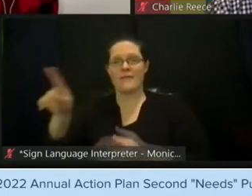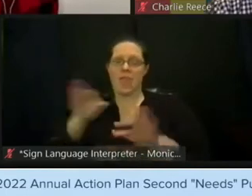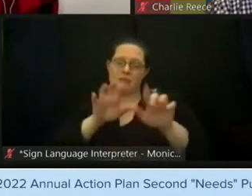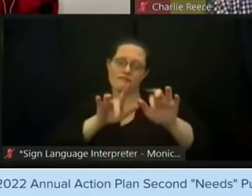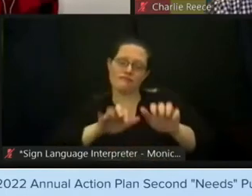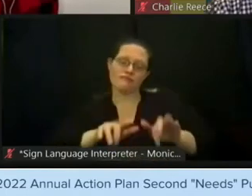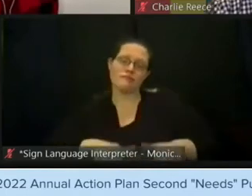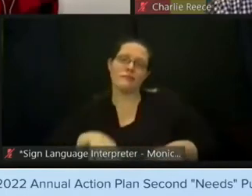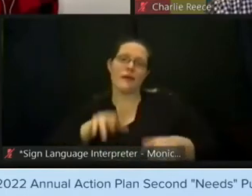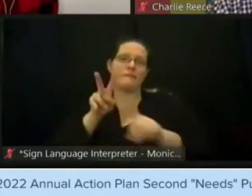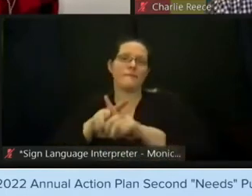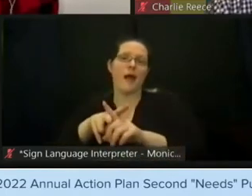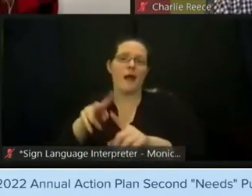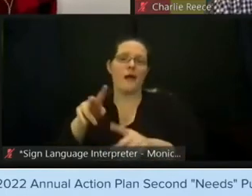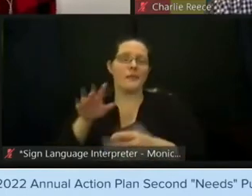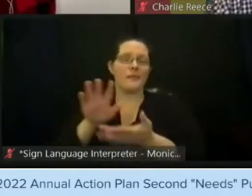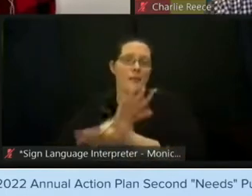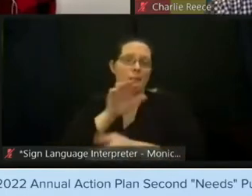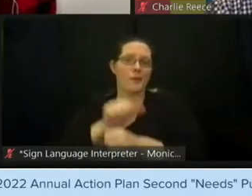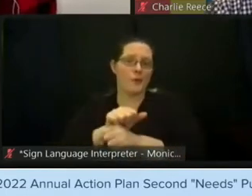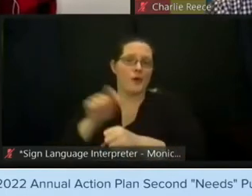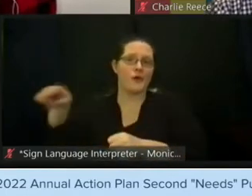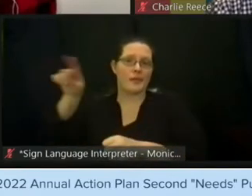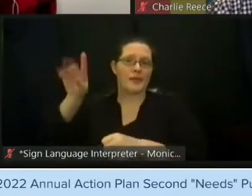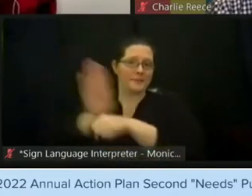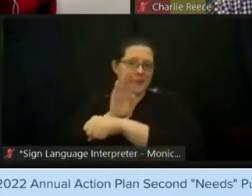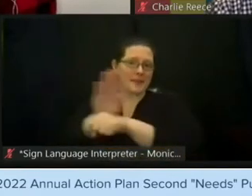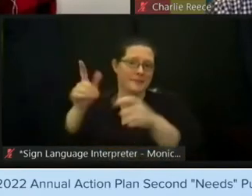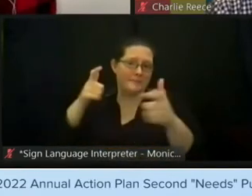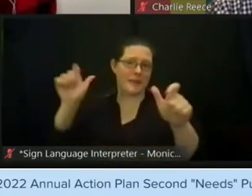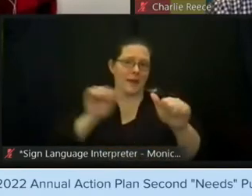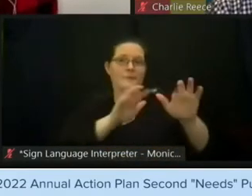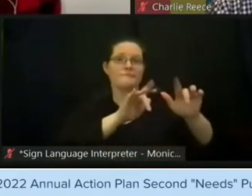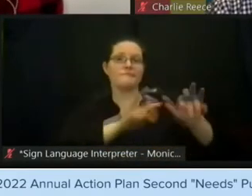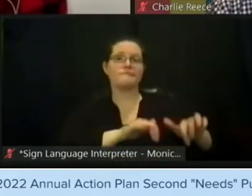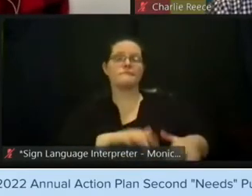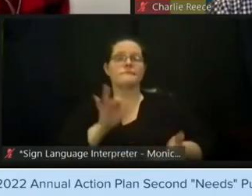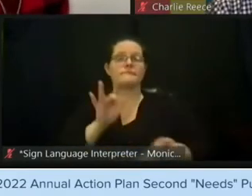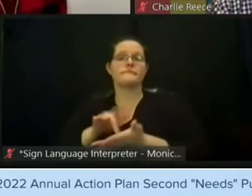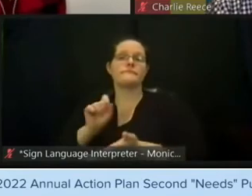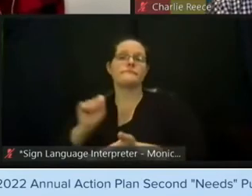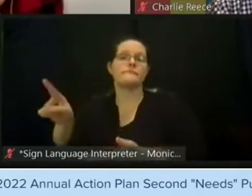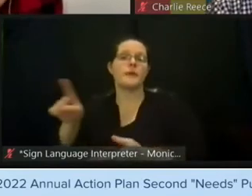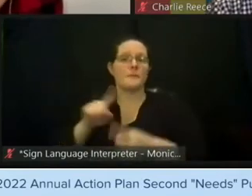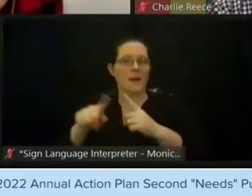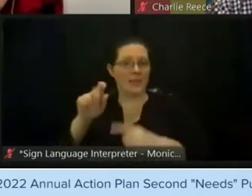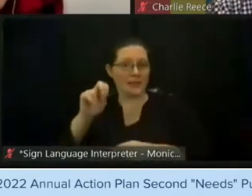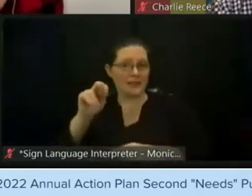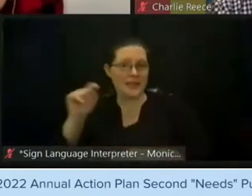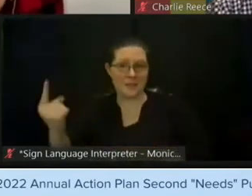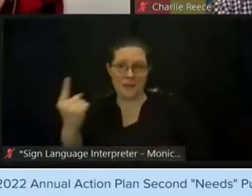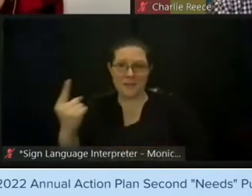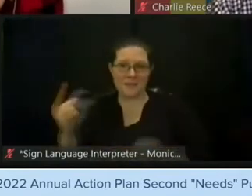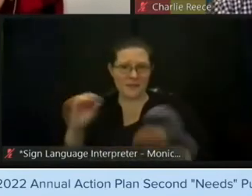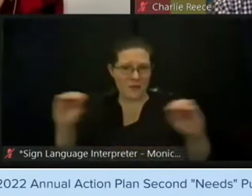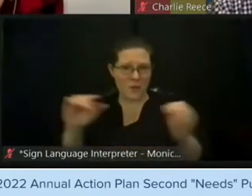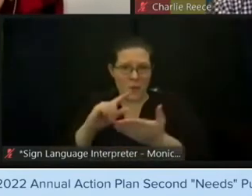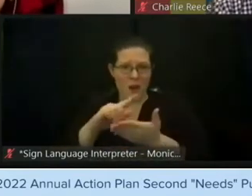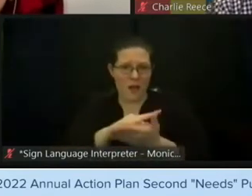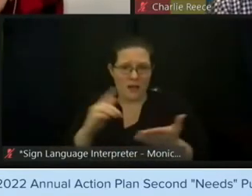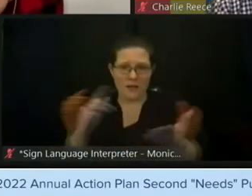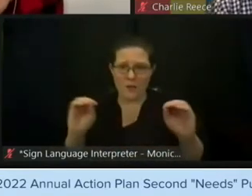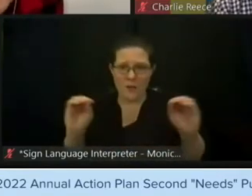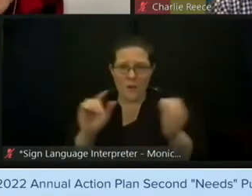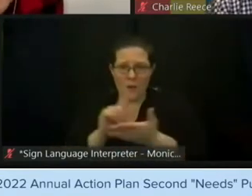filings for landlords, especially these corporate landlords, at the click of a button, but tenants have to show up alone without legal representation